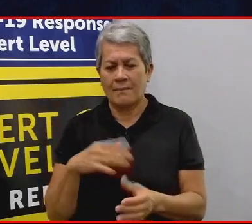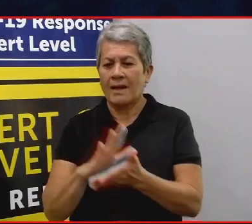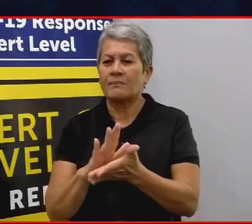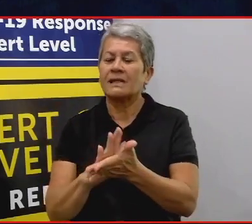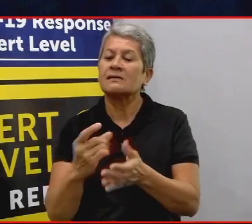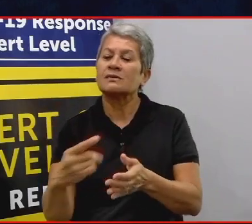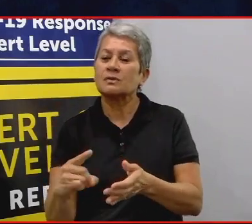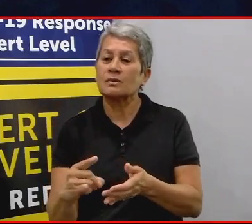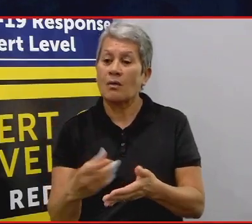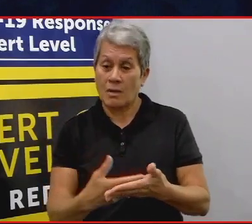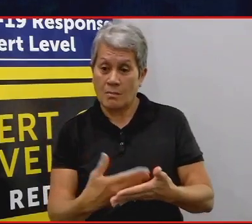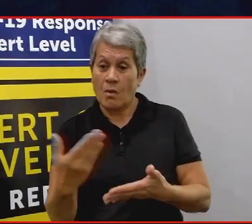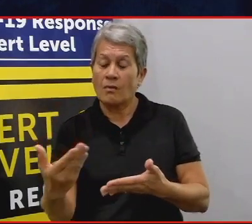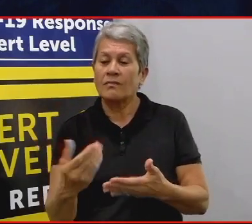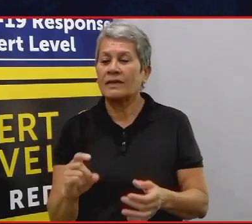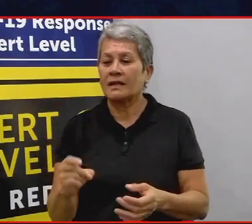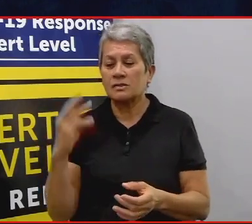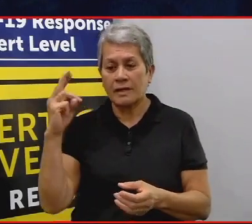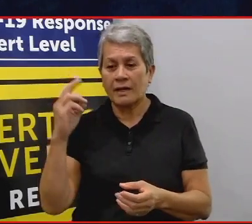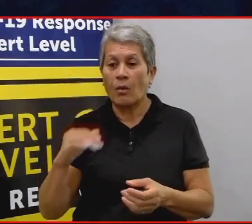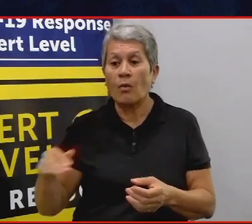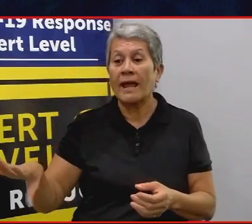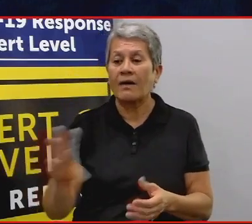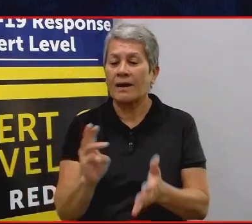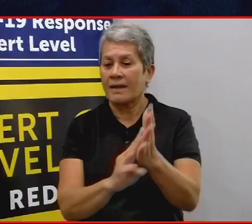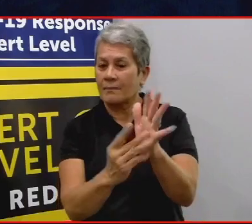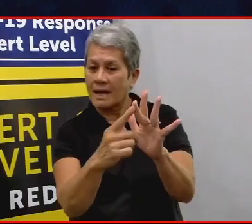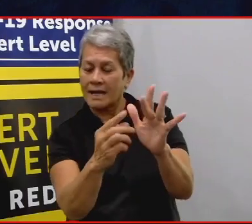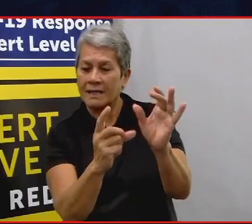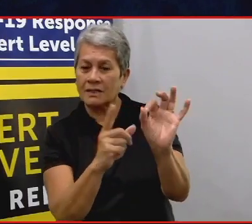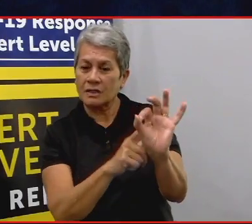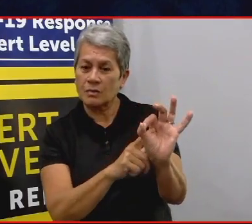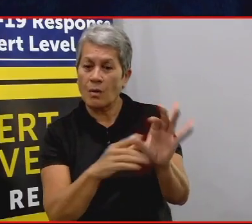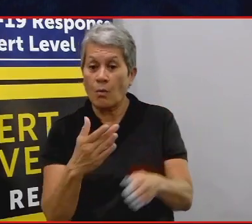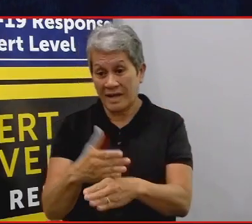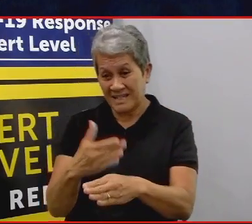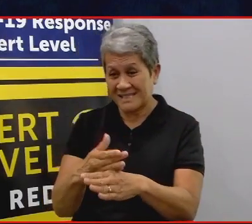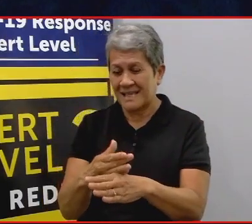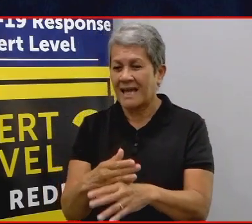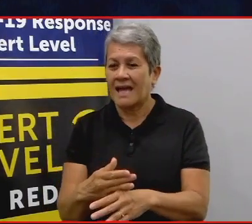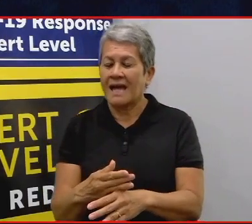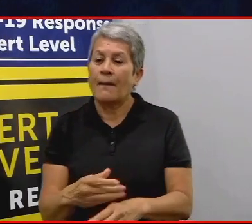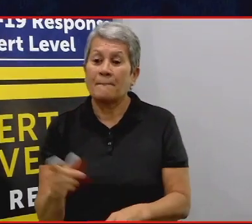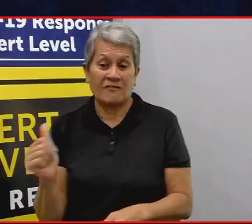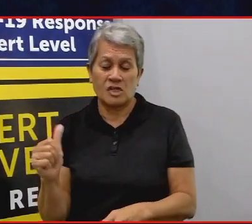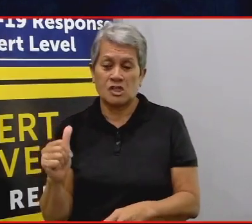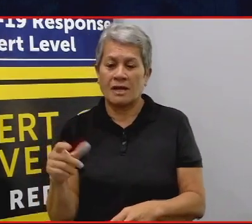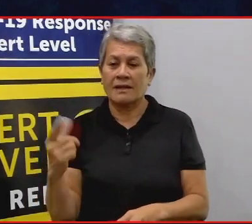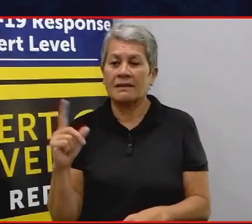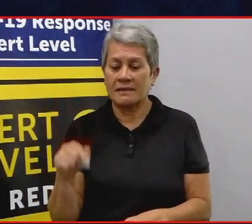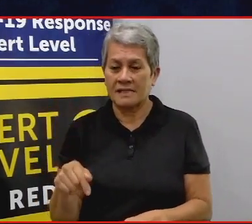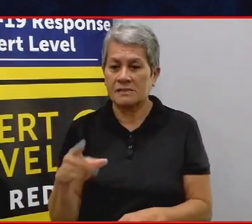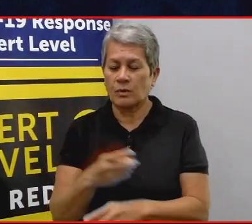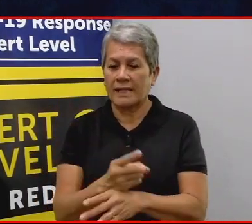training all our MIQ workers was completed this week, with Puna security workers to follow early next